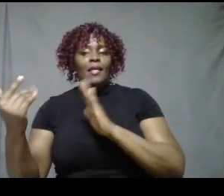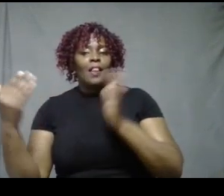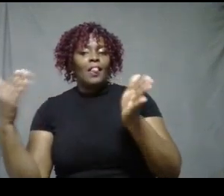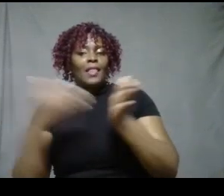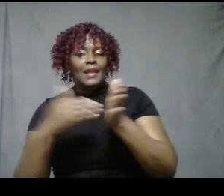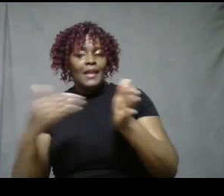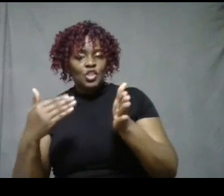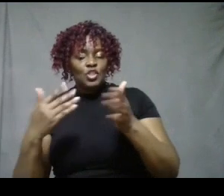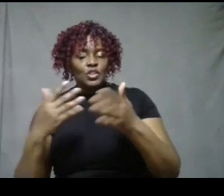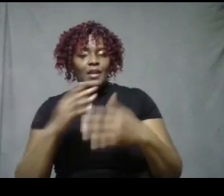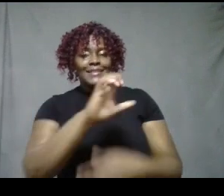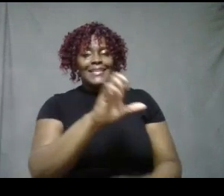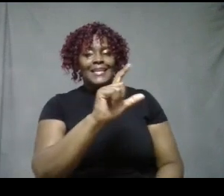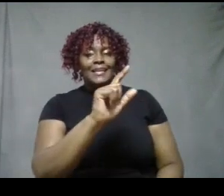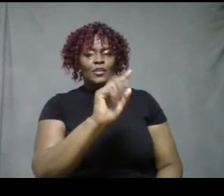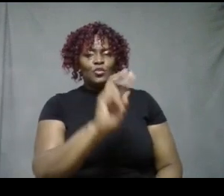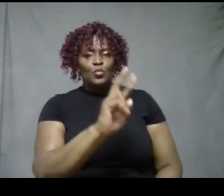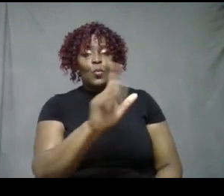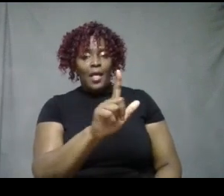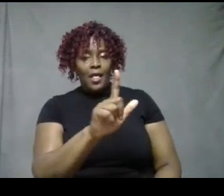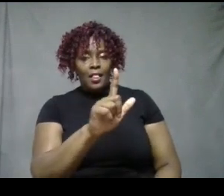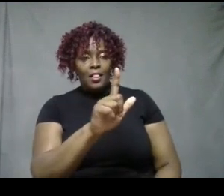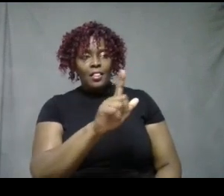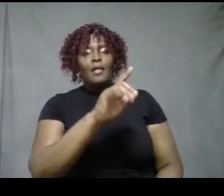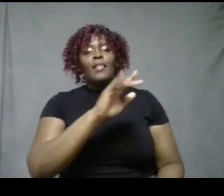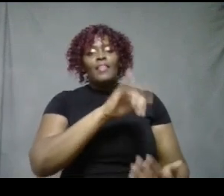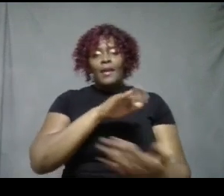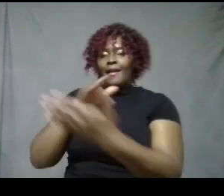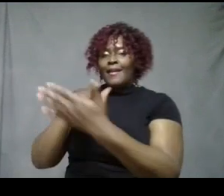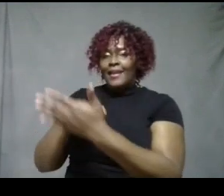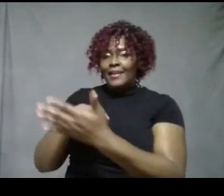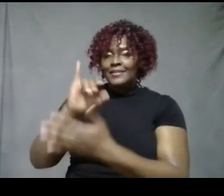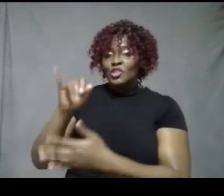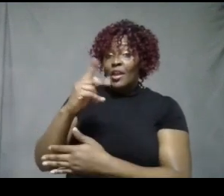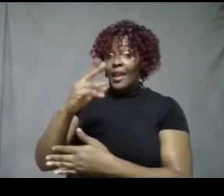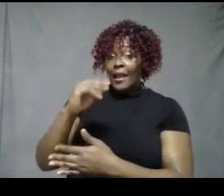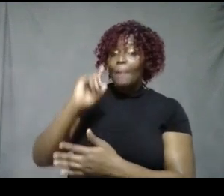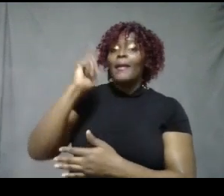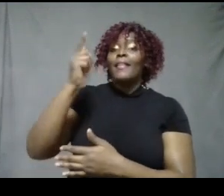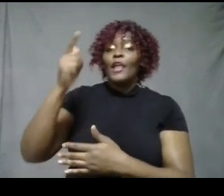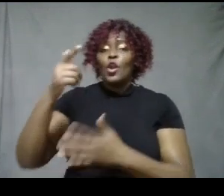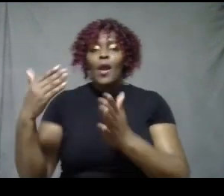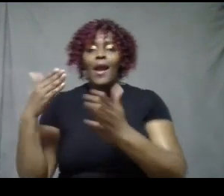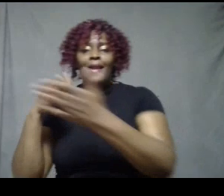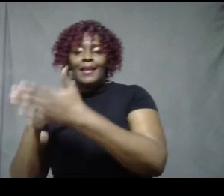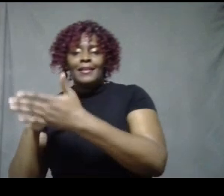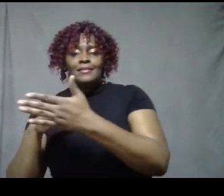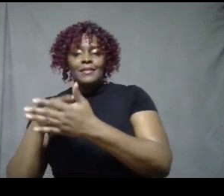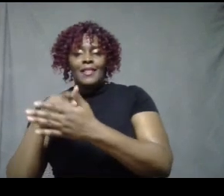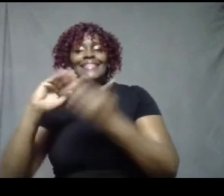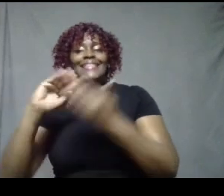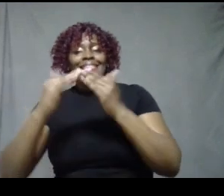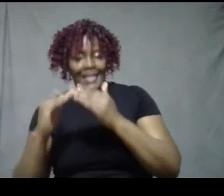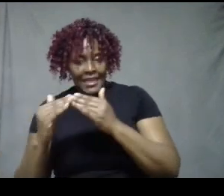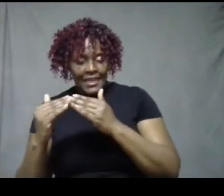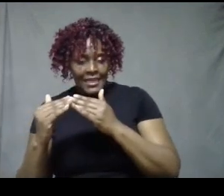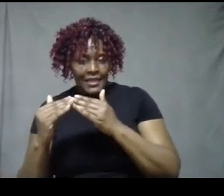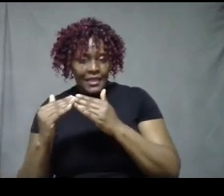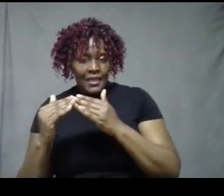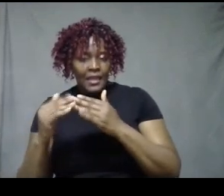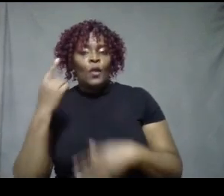city and against JKM and later against the city regarding its what I